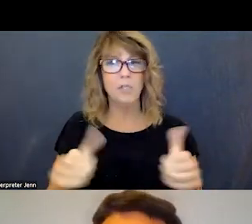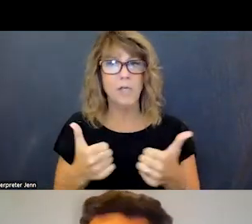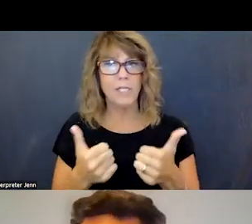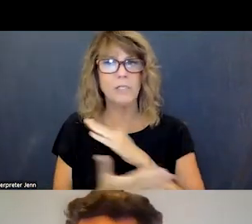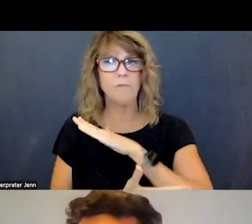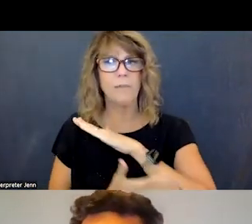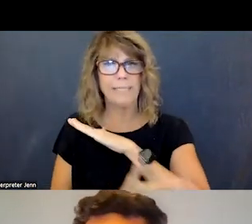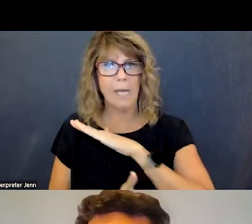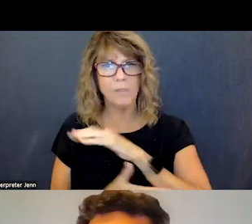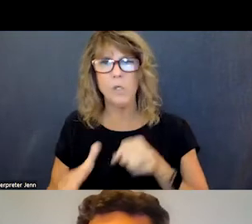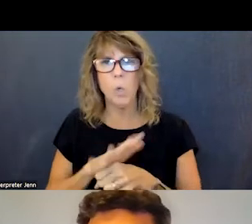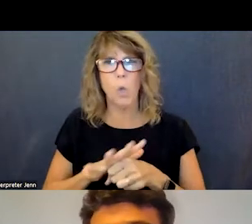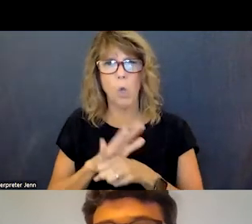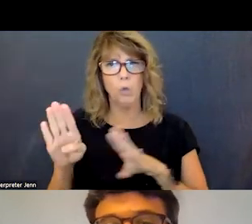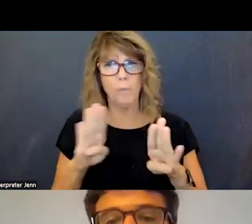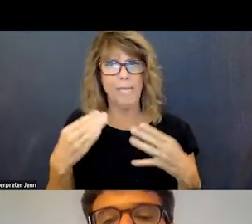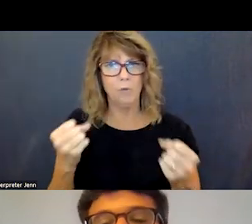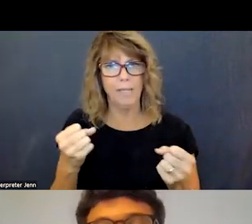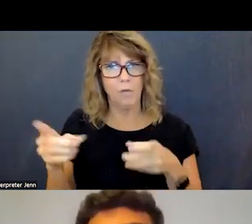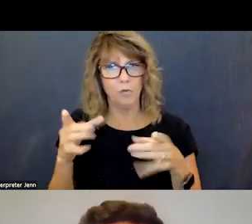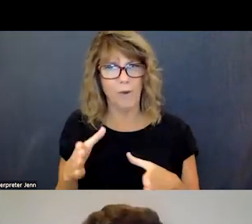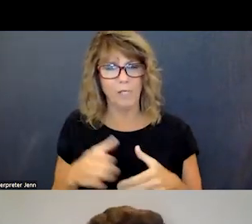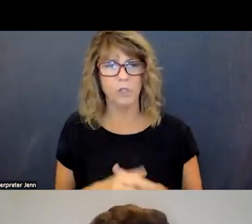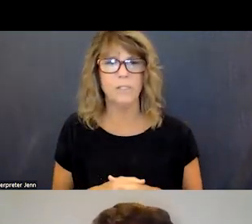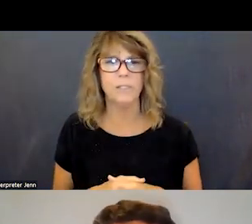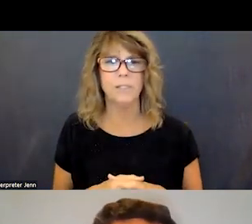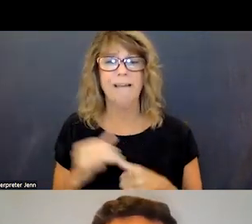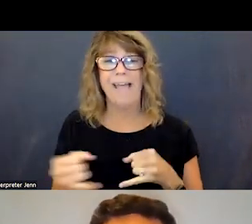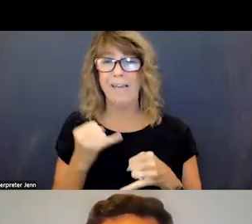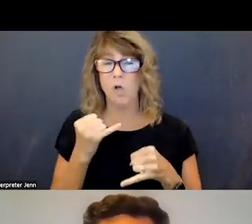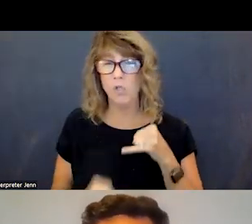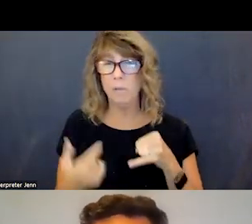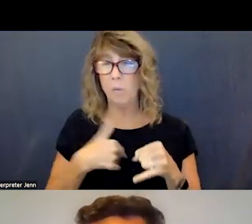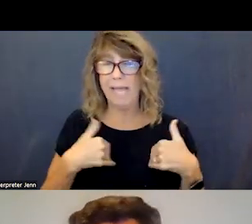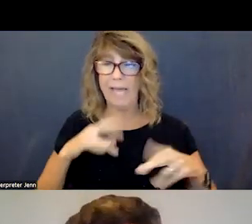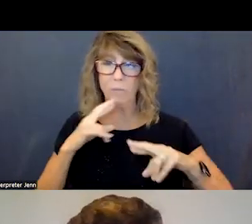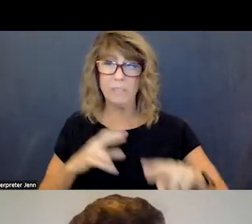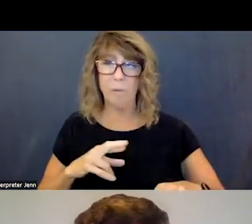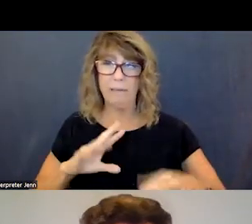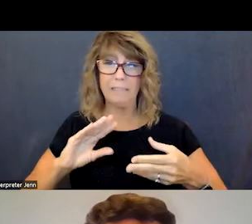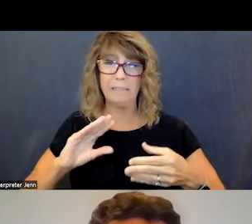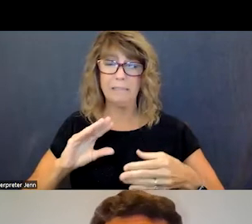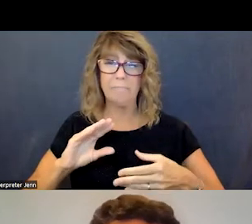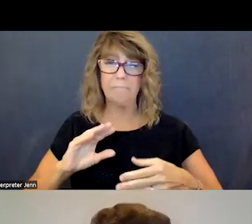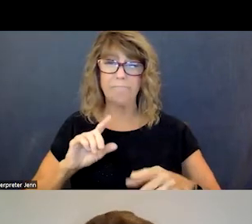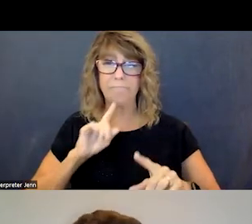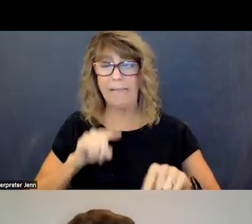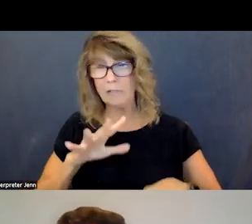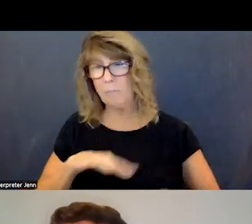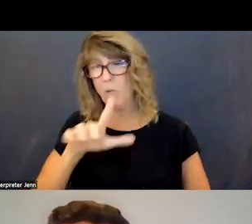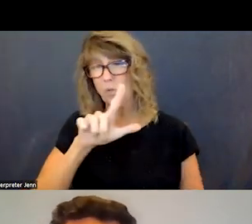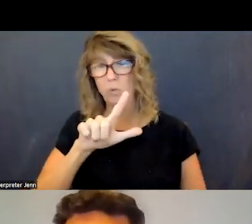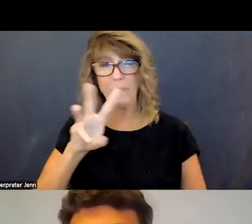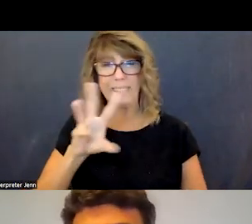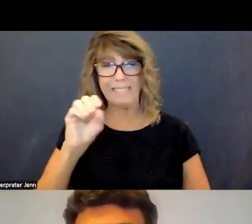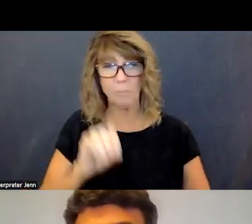county or local behavioral health directors. And ultimately, we had a response rate of about 26% of everyone that we